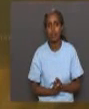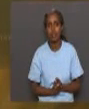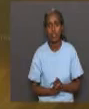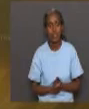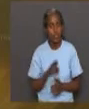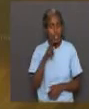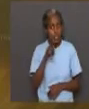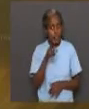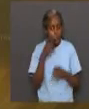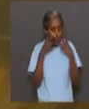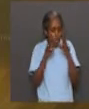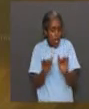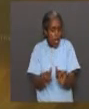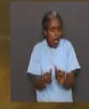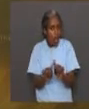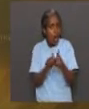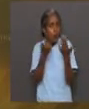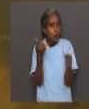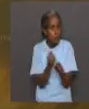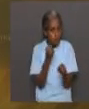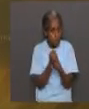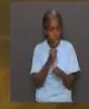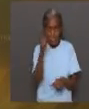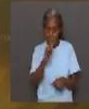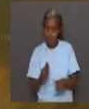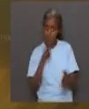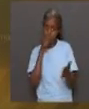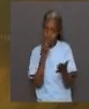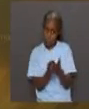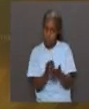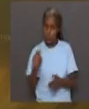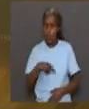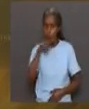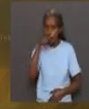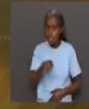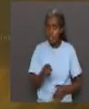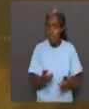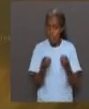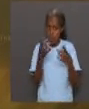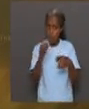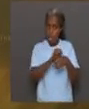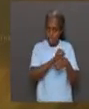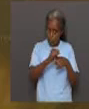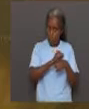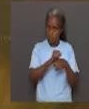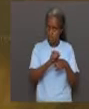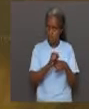You see how to make a geometric proof? We need lots of practice to become